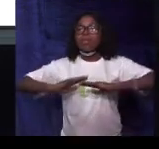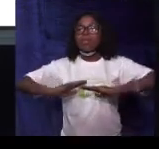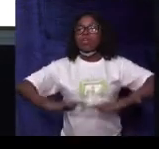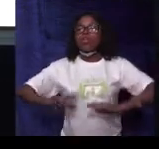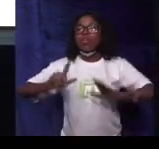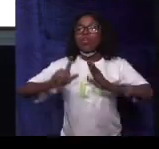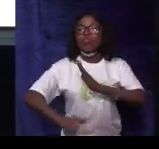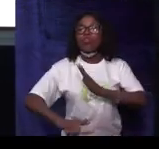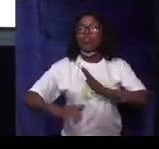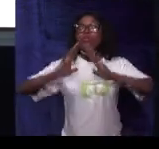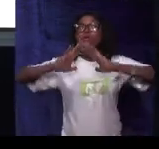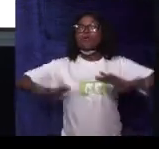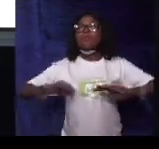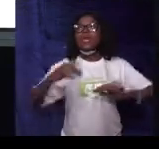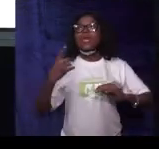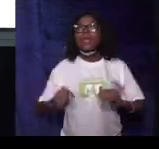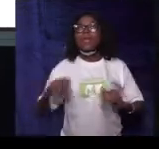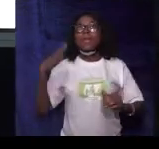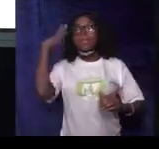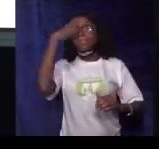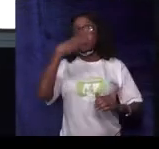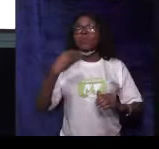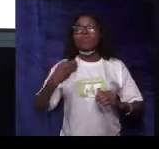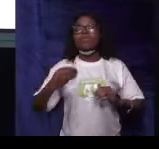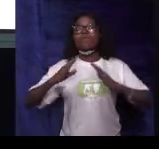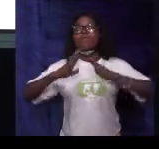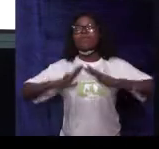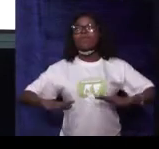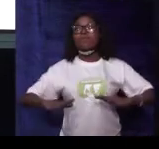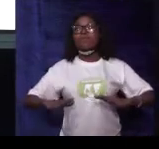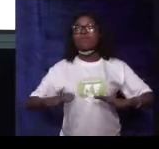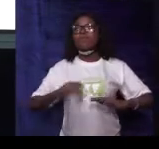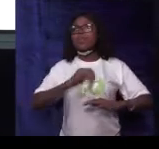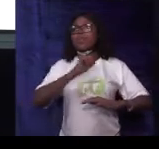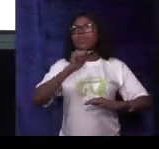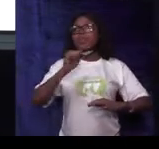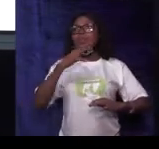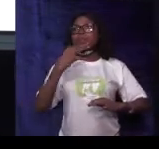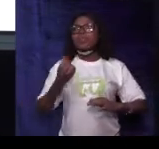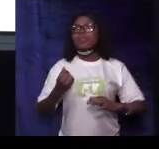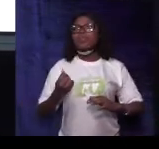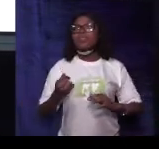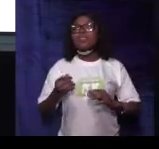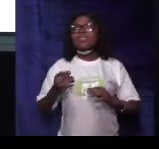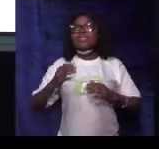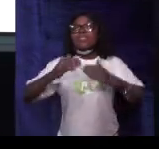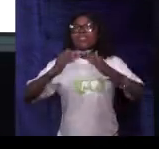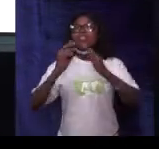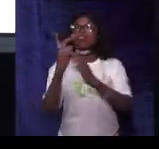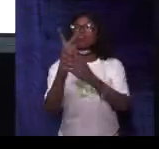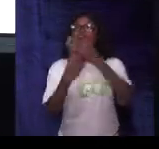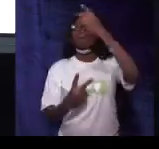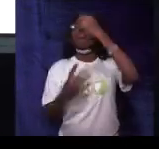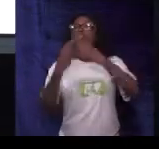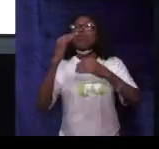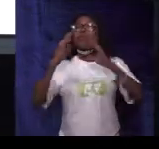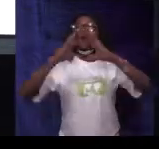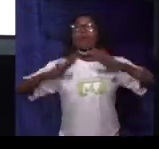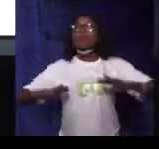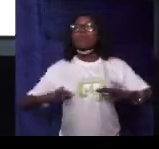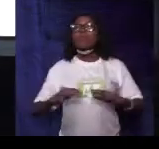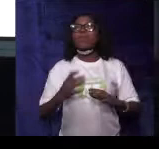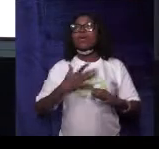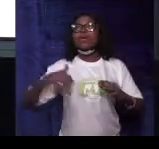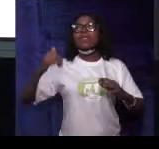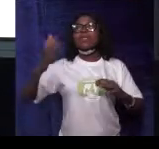bungalow. Option B, a mansion. Option C, a duplex. And option D, a